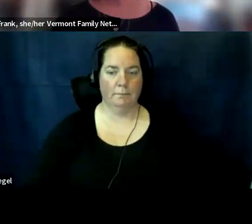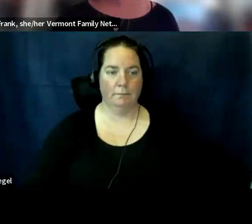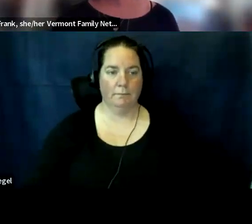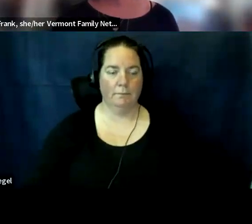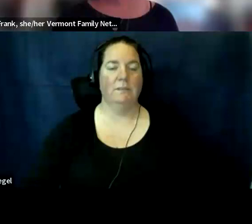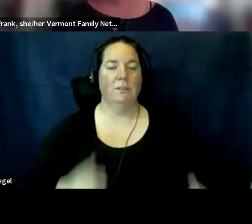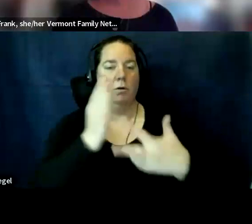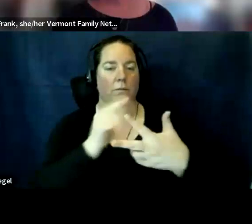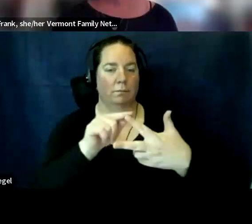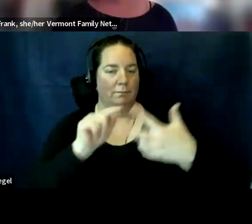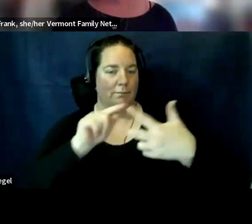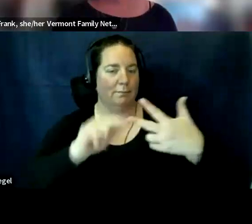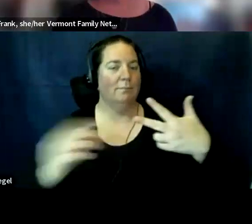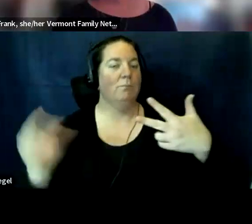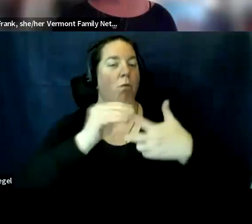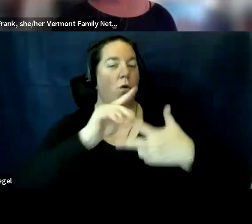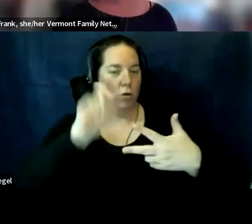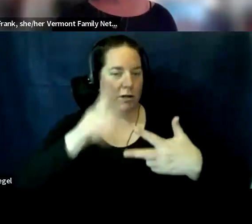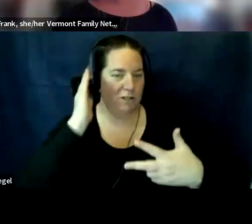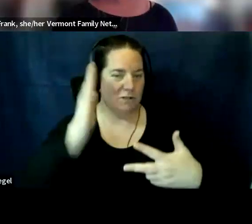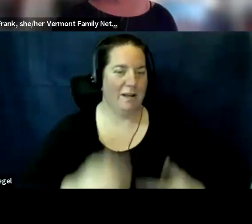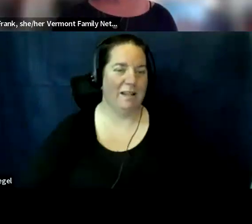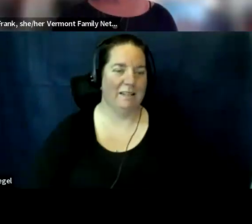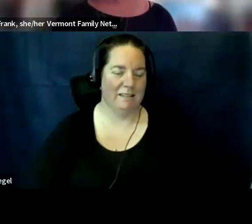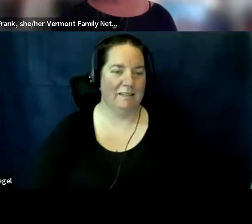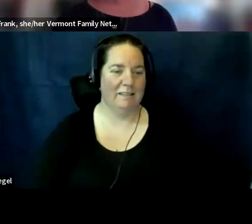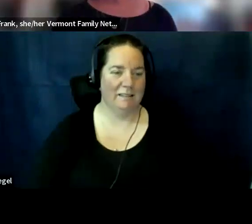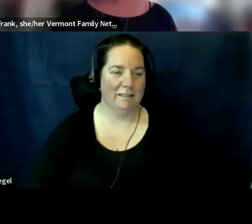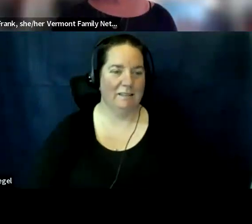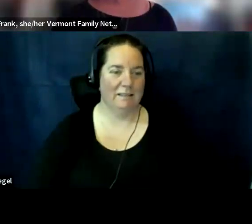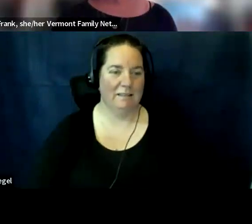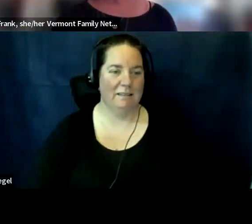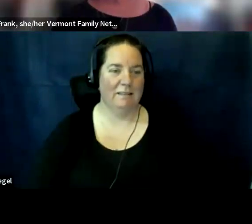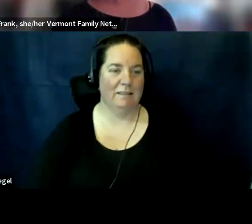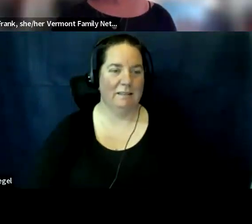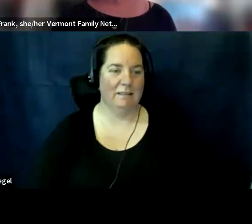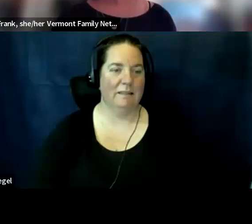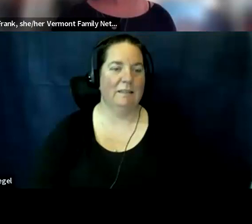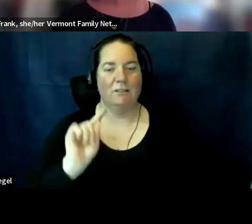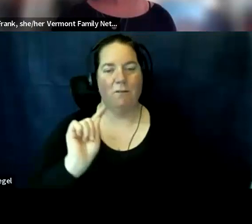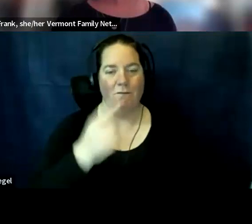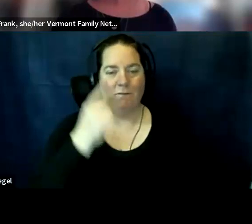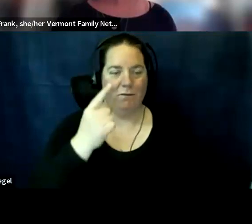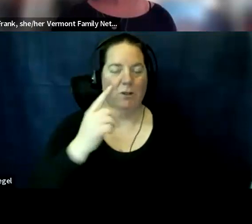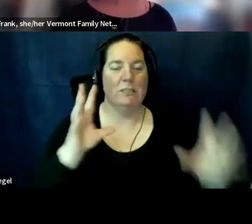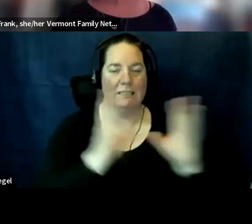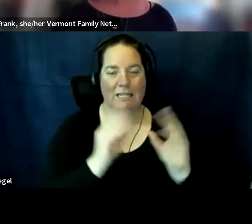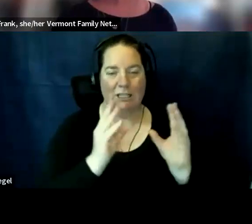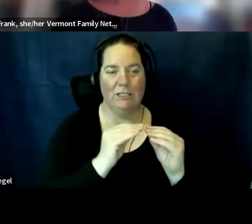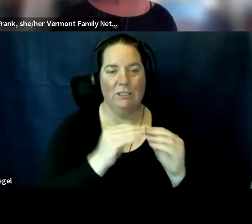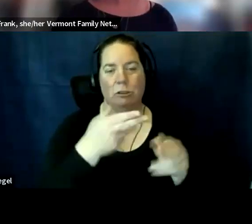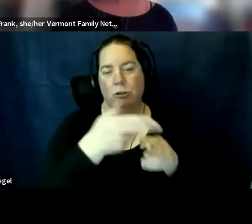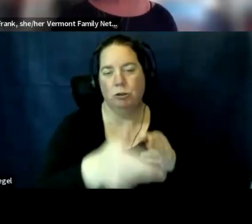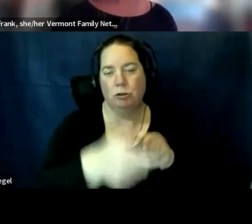and third sessions, and that those will probably run a little longer than this one. This was the first session that doesn't